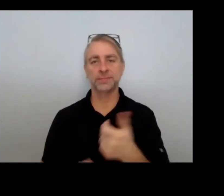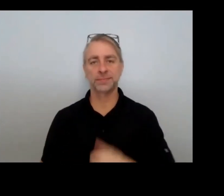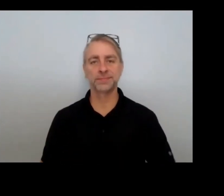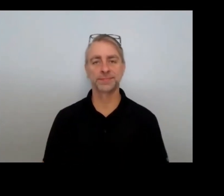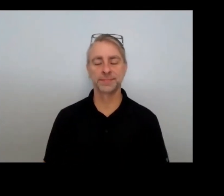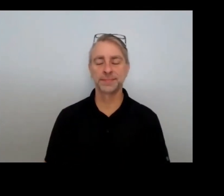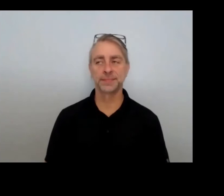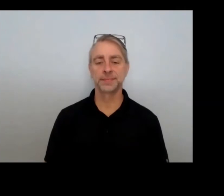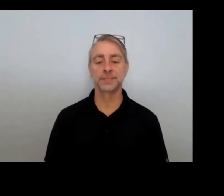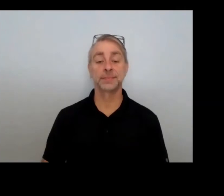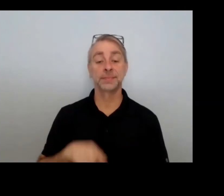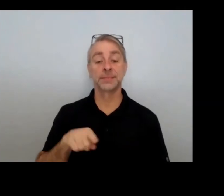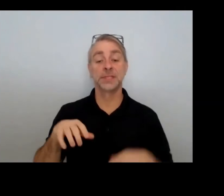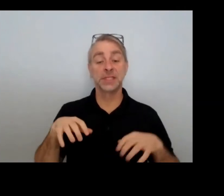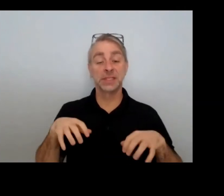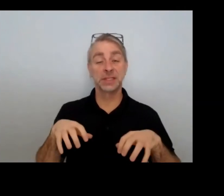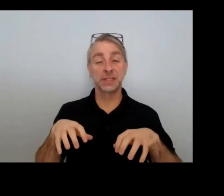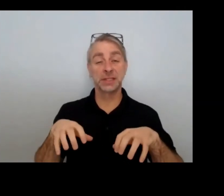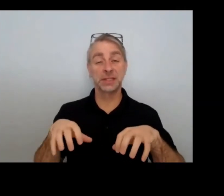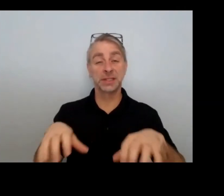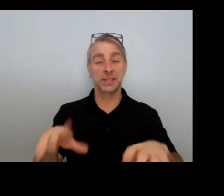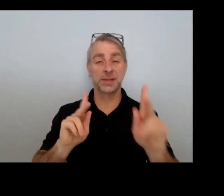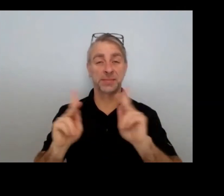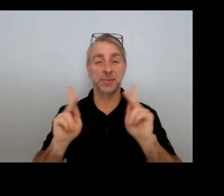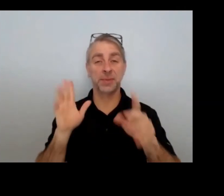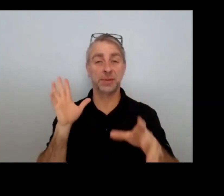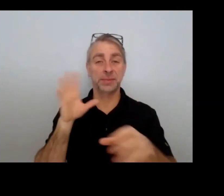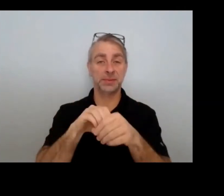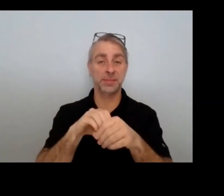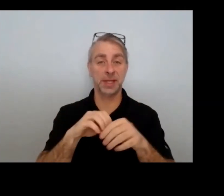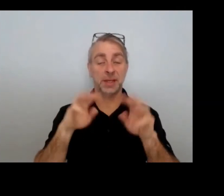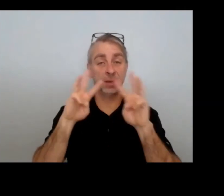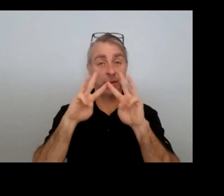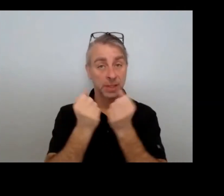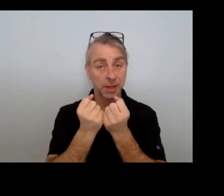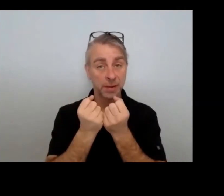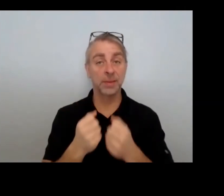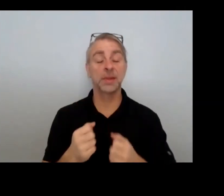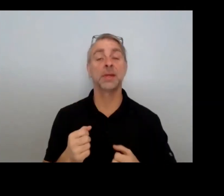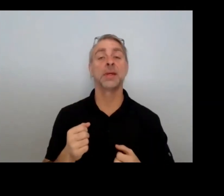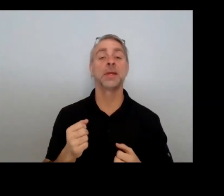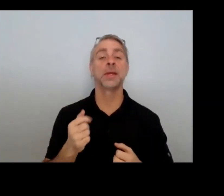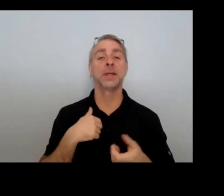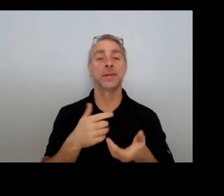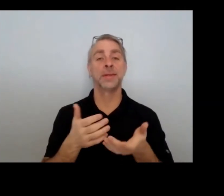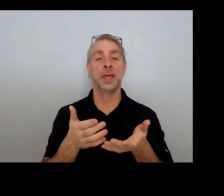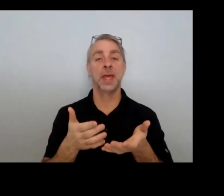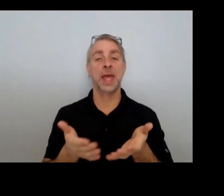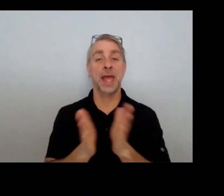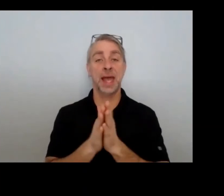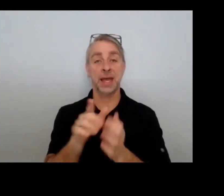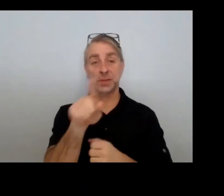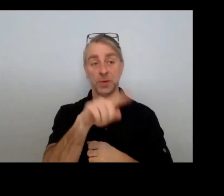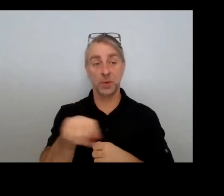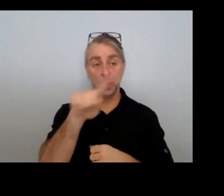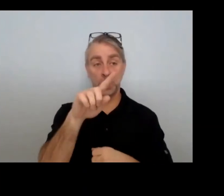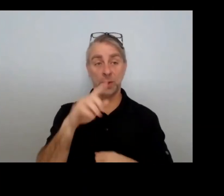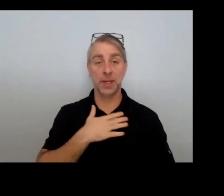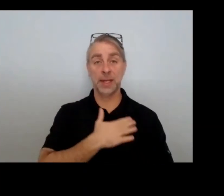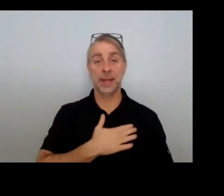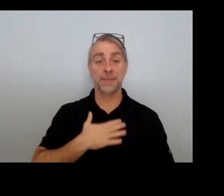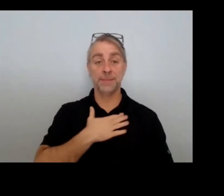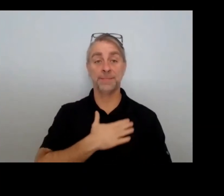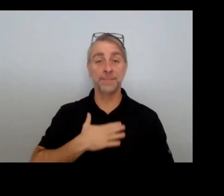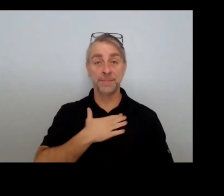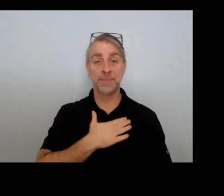large group of people participating in this webinar, I'm going to ask that we refrain from using, I'd say, the chat box for